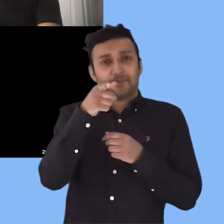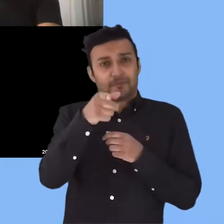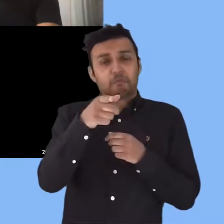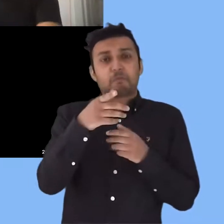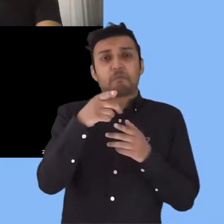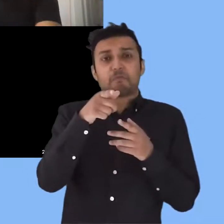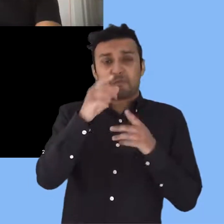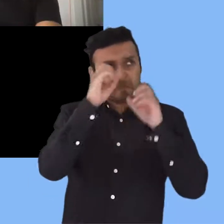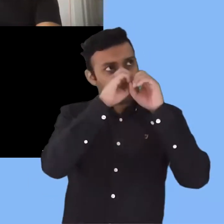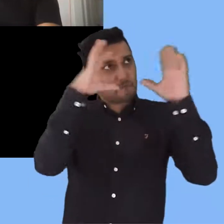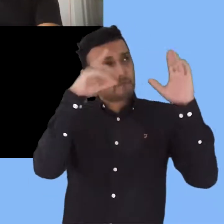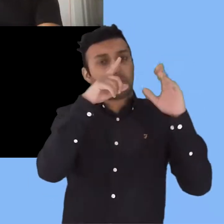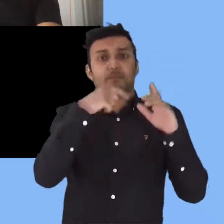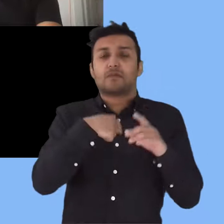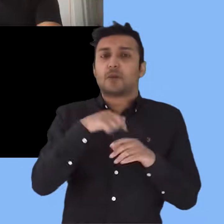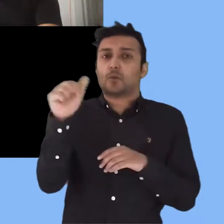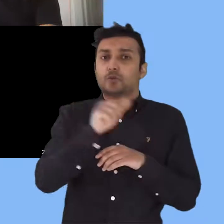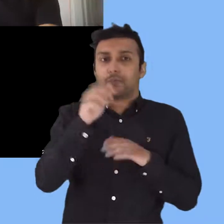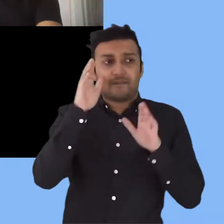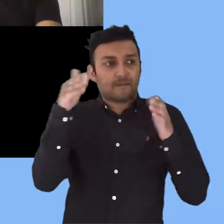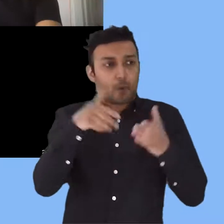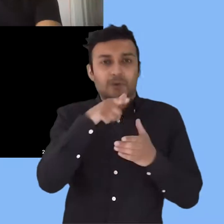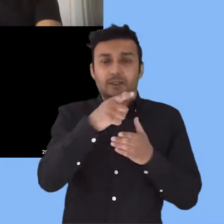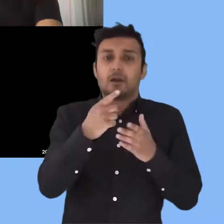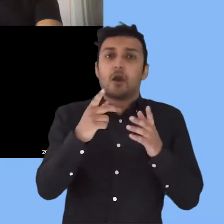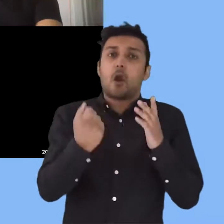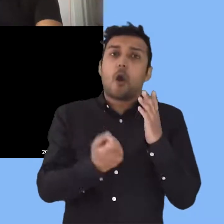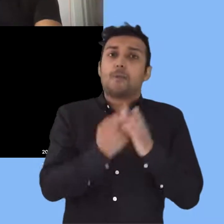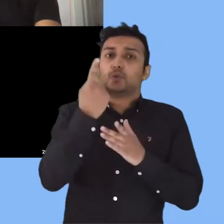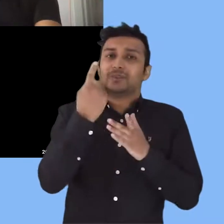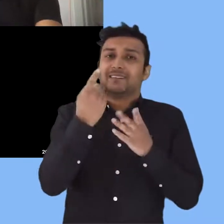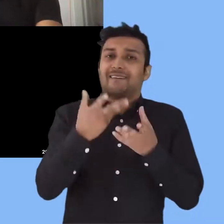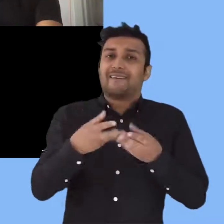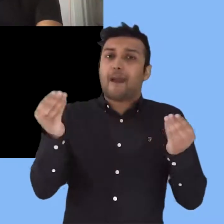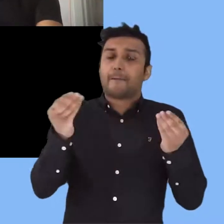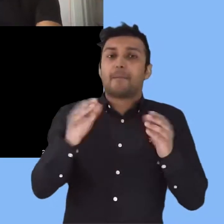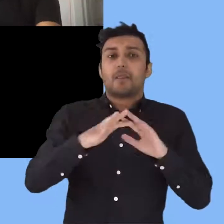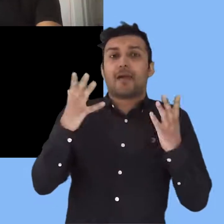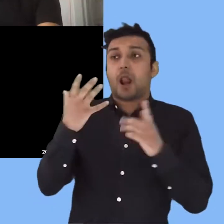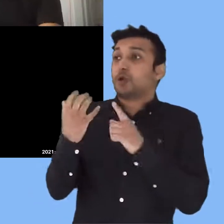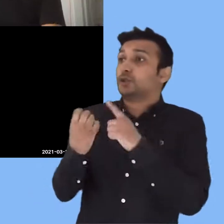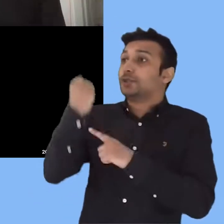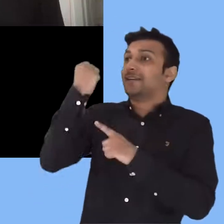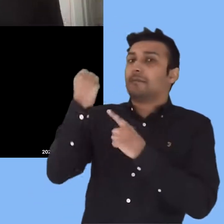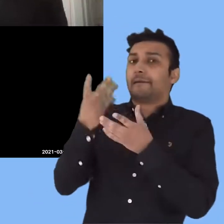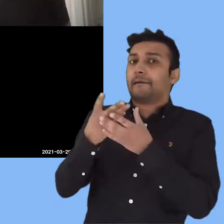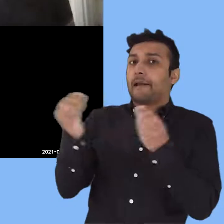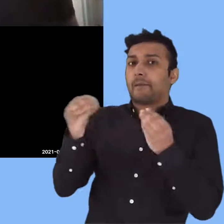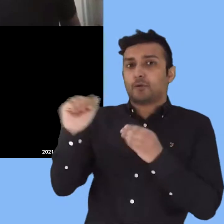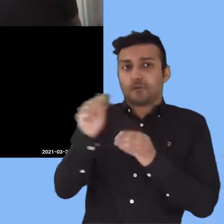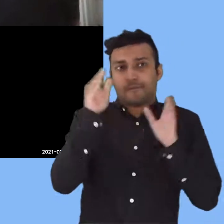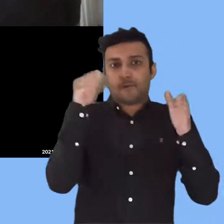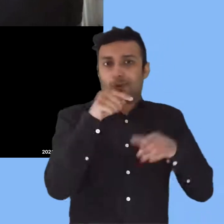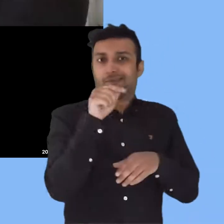you think of the idea that we should be focusing on the opportunity gap rather than the achievement gap?